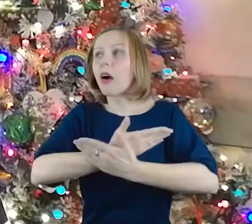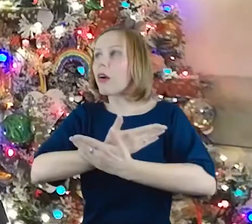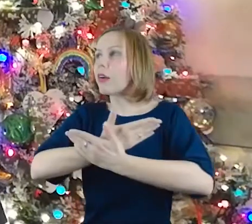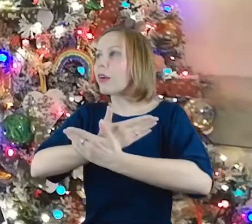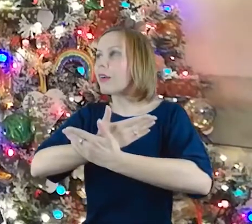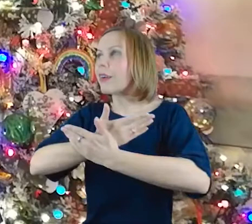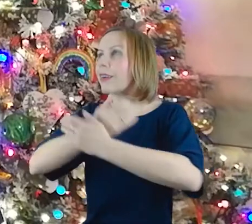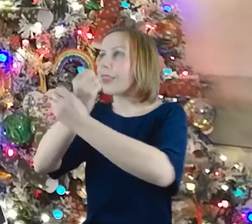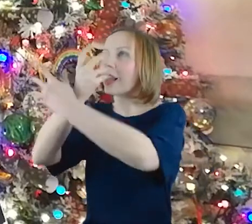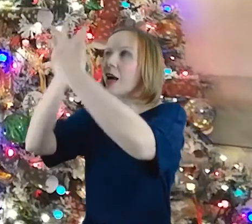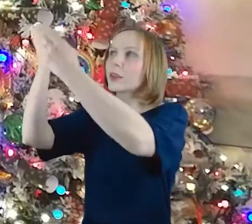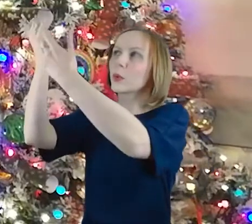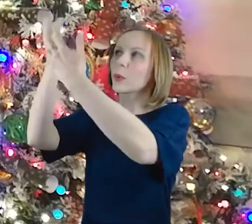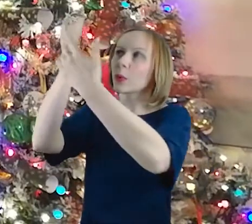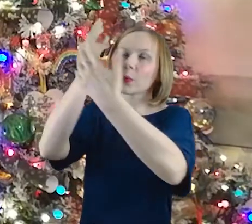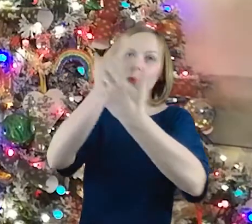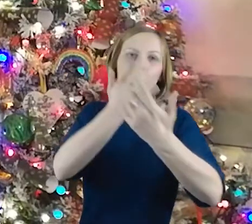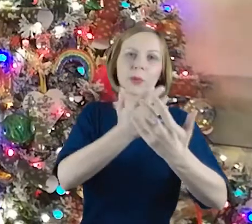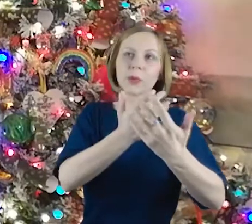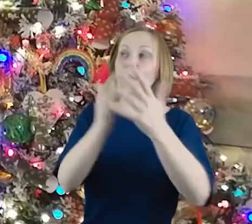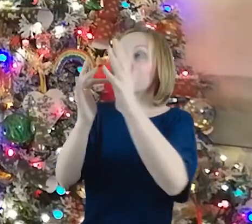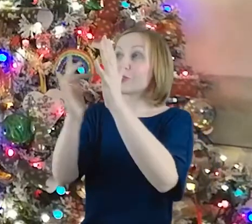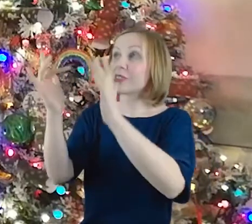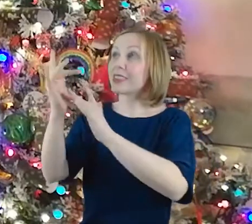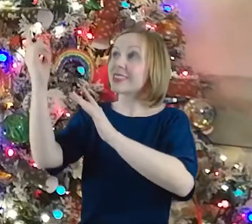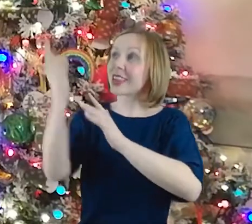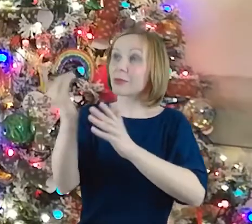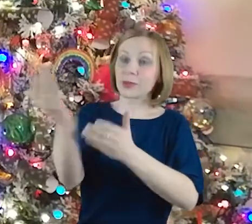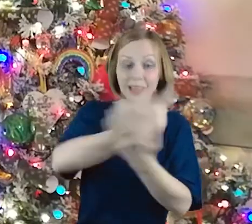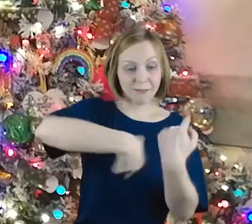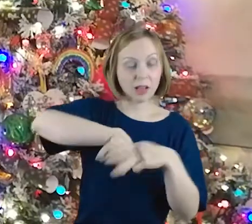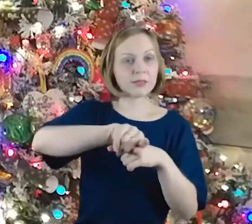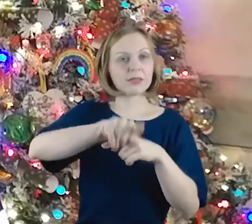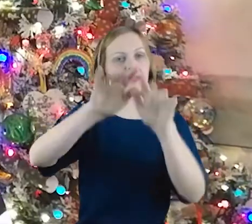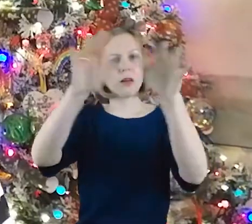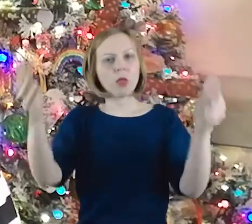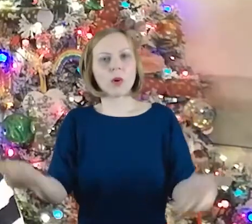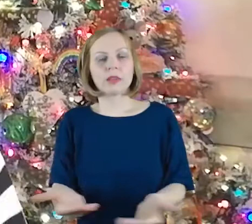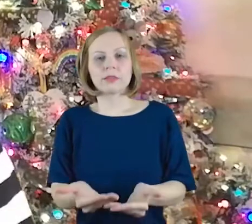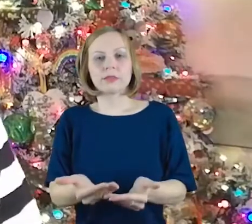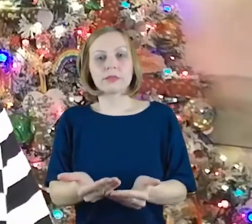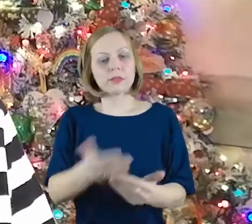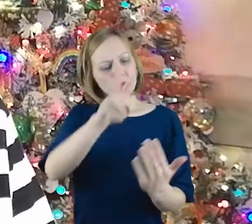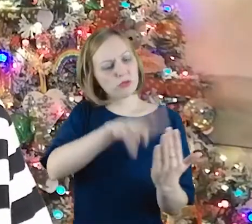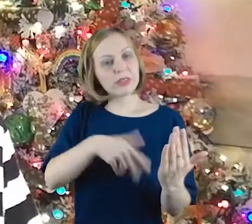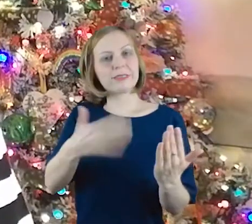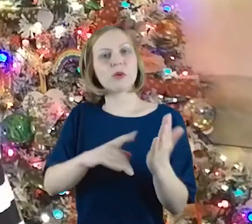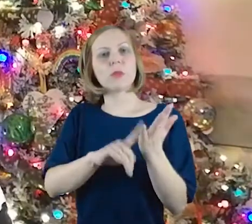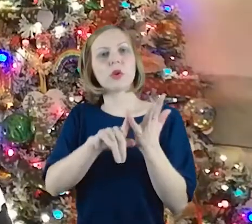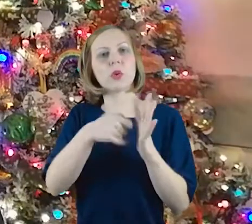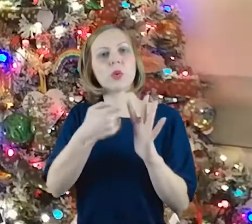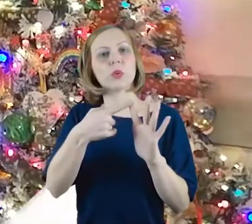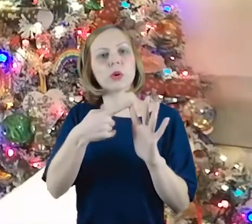to bring his child to save us and the world. This morning's reading comes from the Gospel of St. Luke.